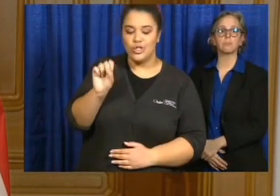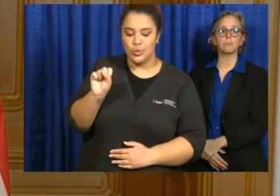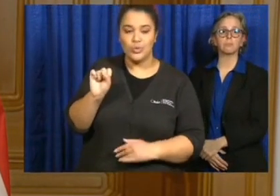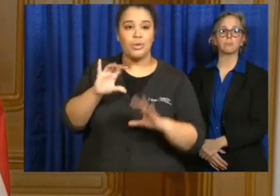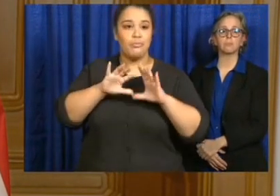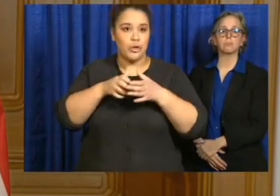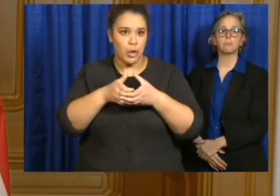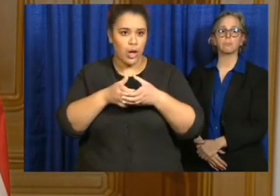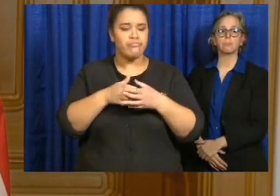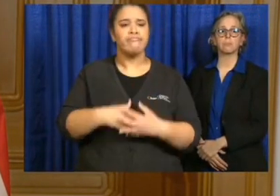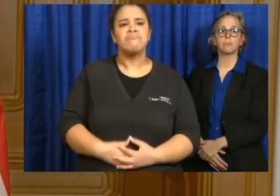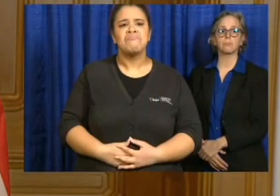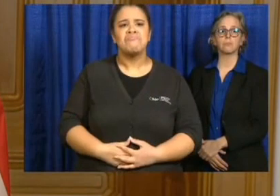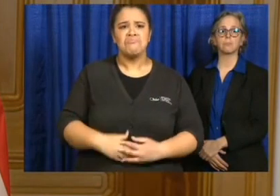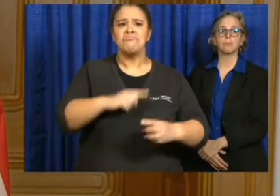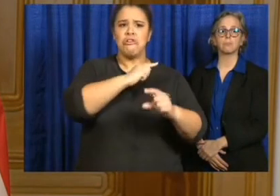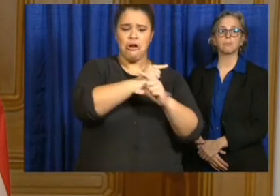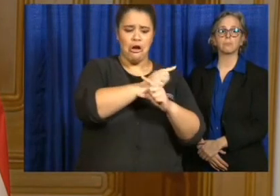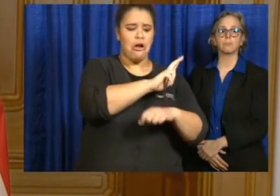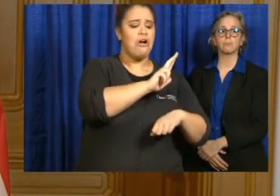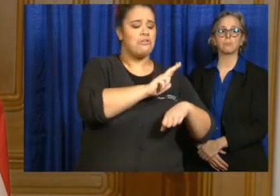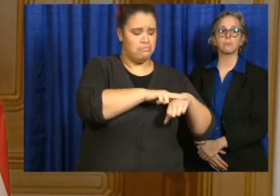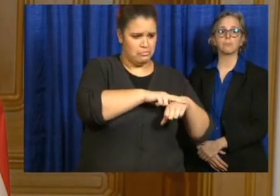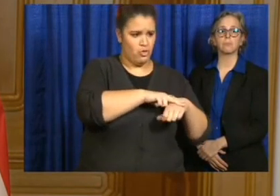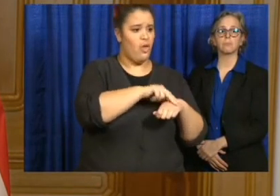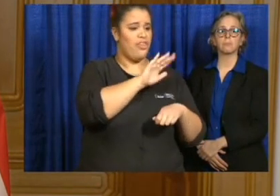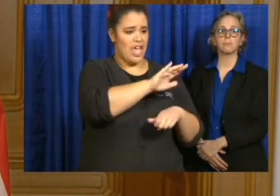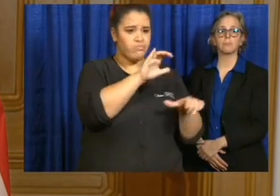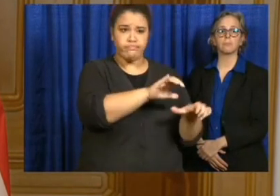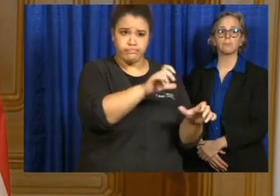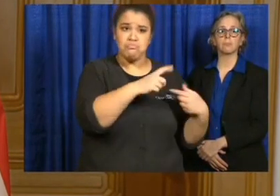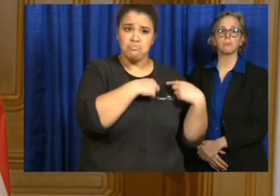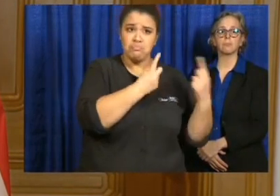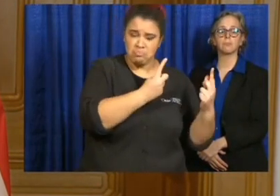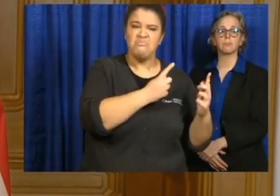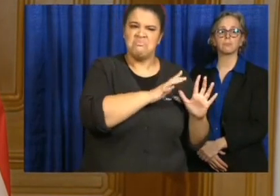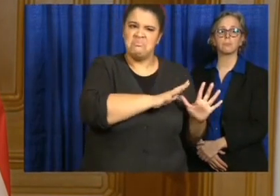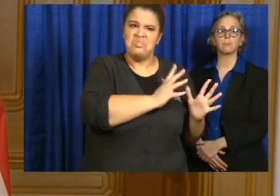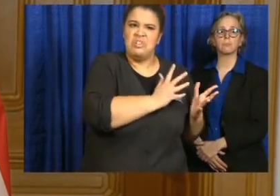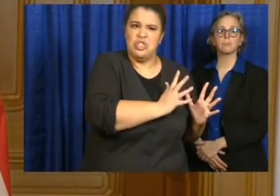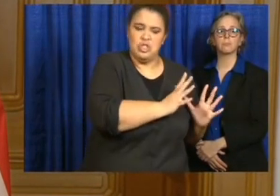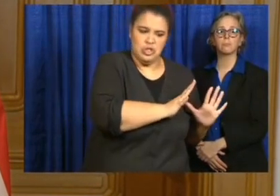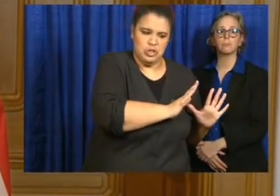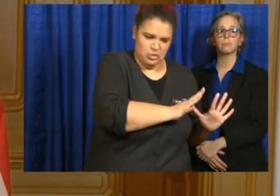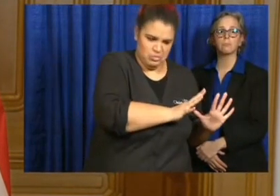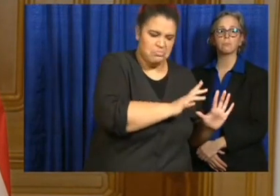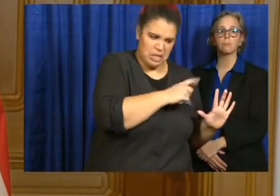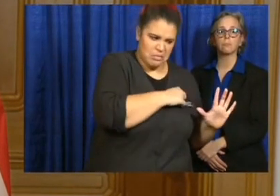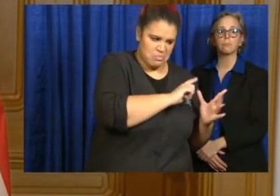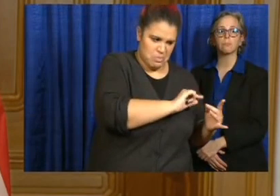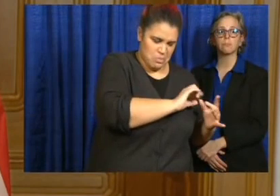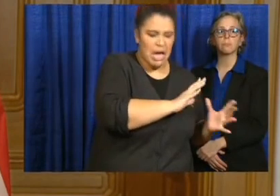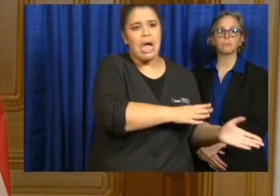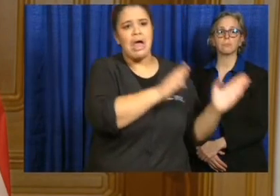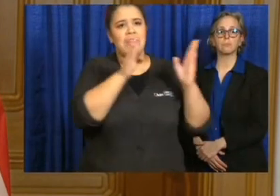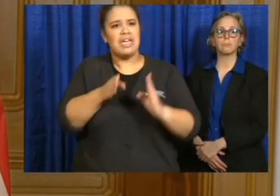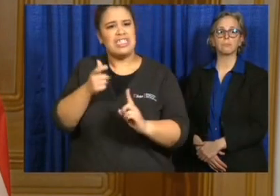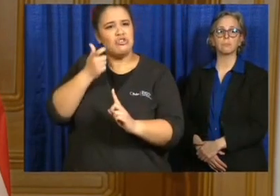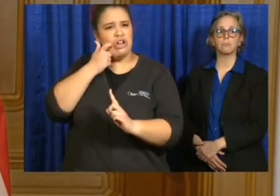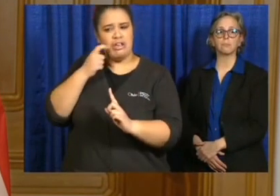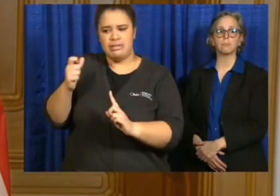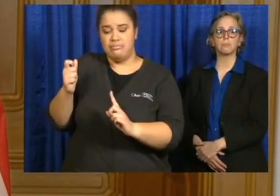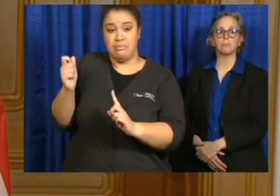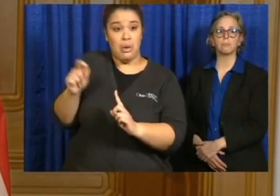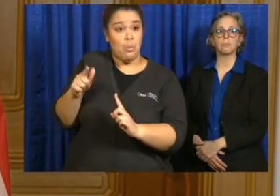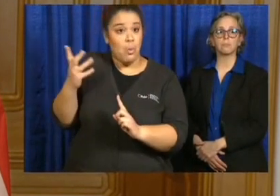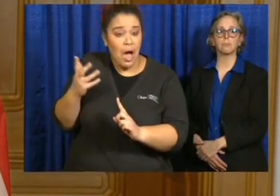it's doing, and Ben just brought up FEMA. What role is FEMA playing in Ohio's build-up efforts? Do we expect any